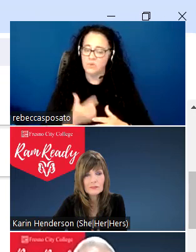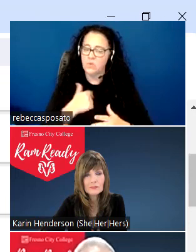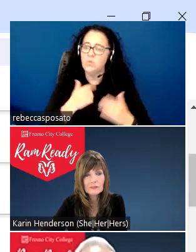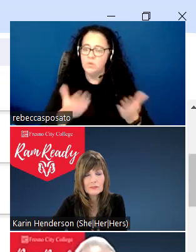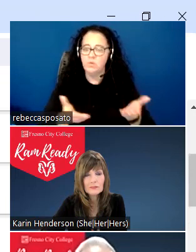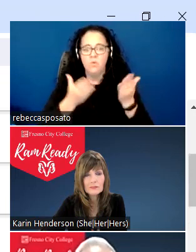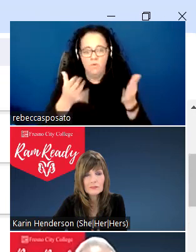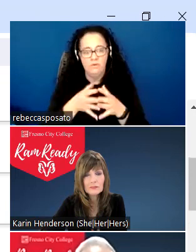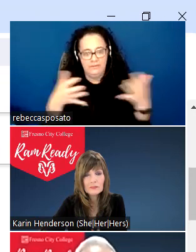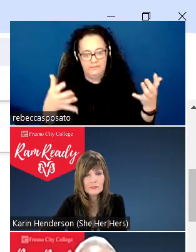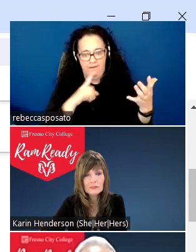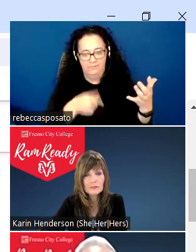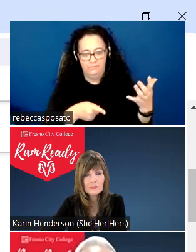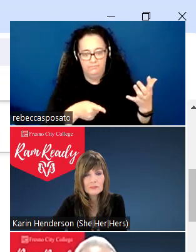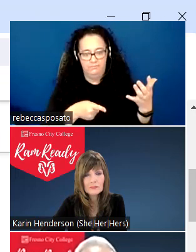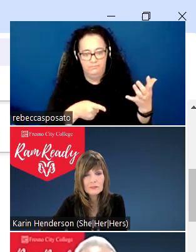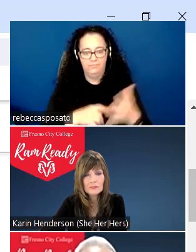bit.